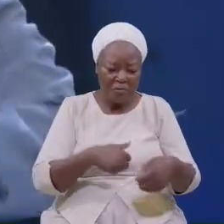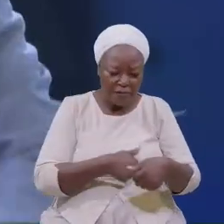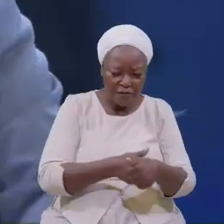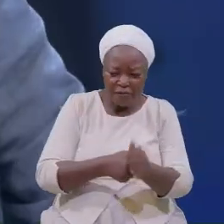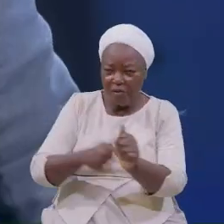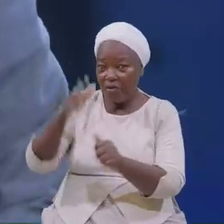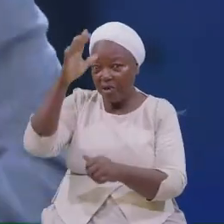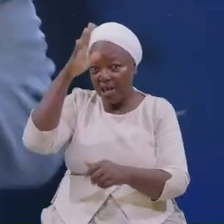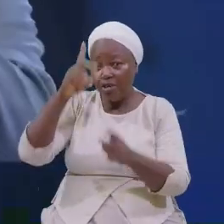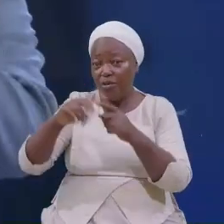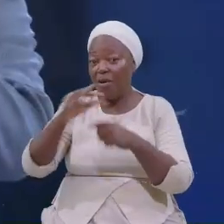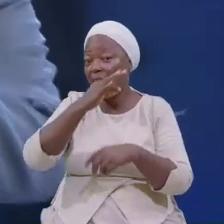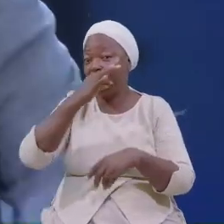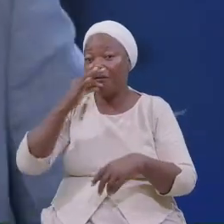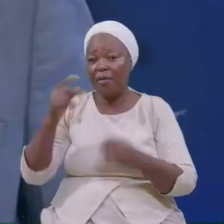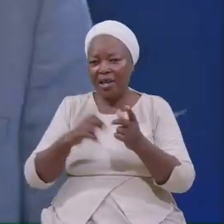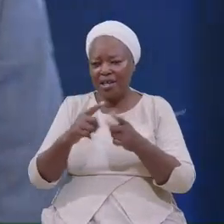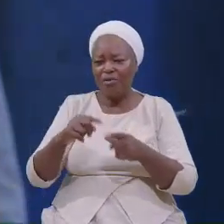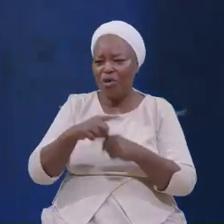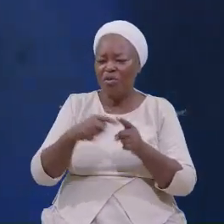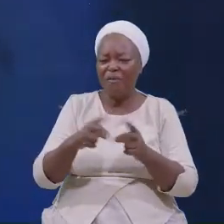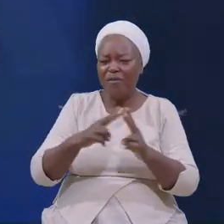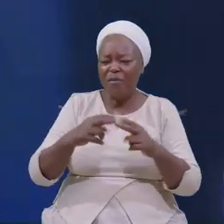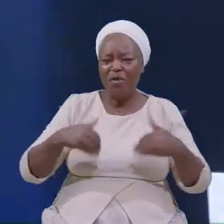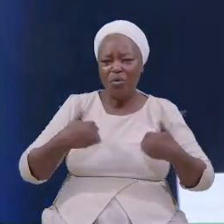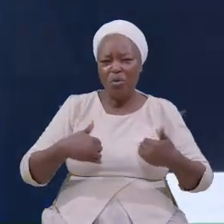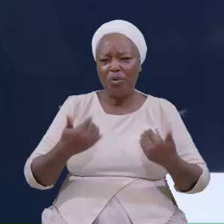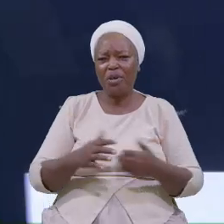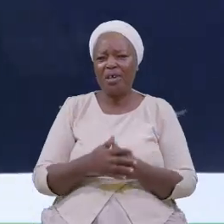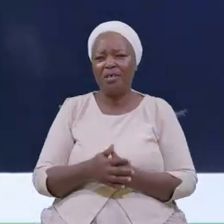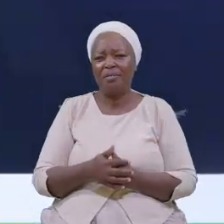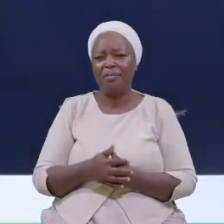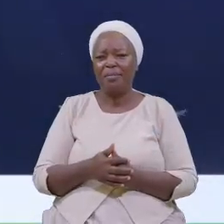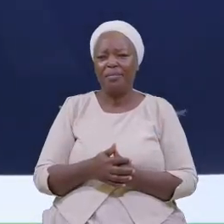the farmer when you are very young,